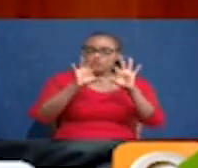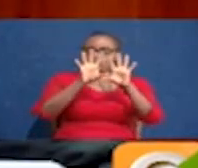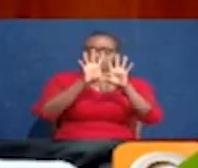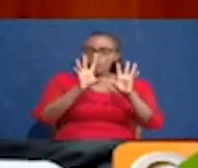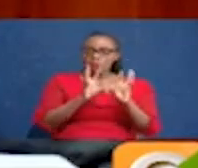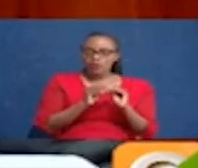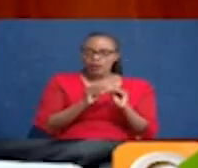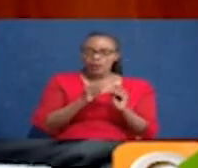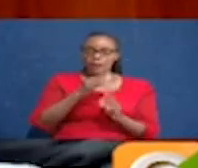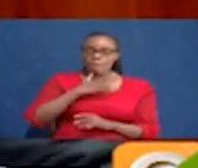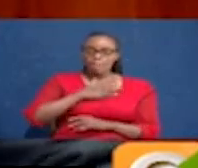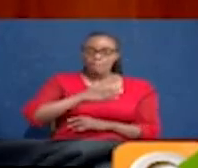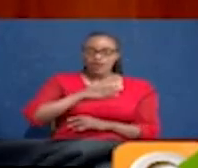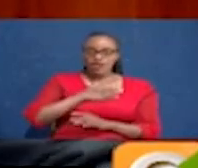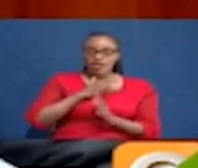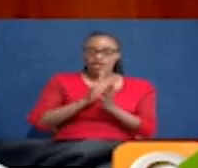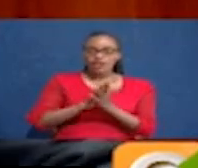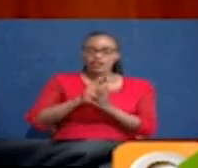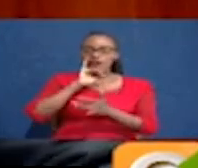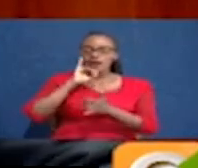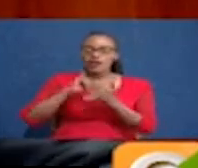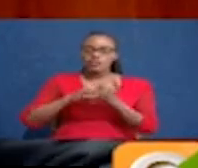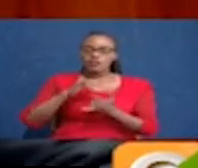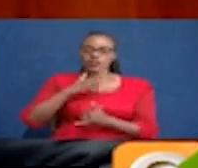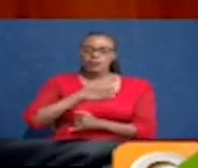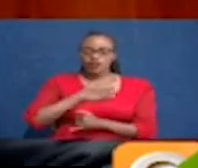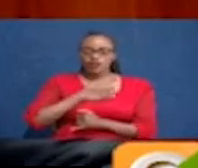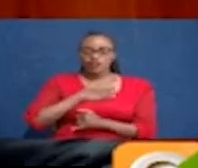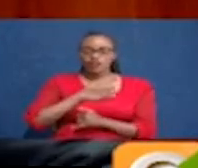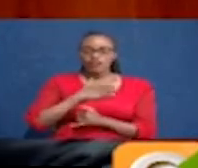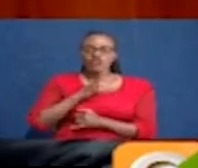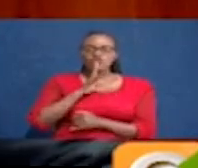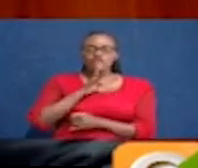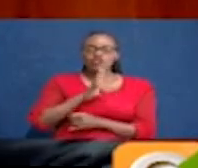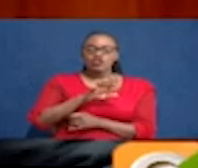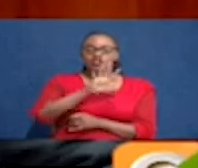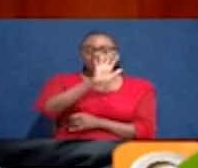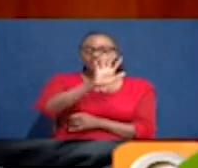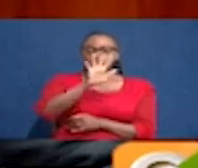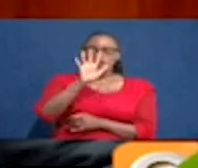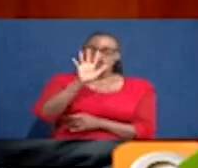combination of mine and my husband, and it's